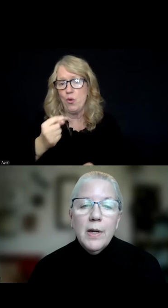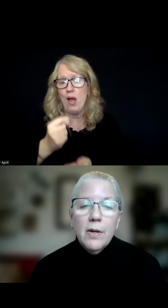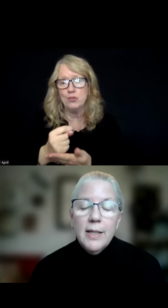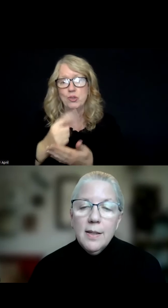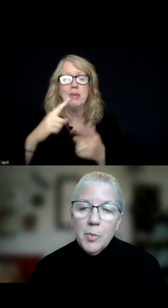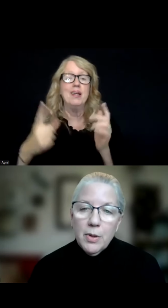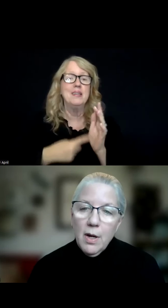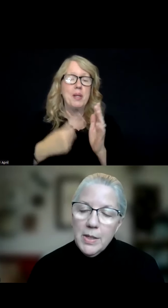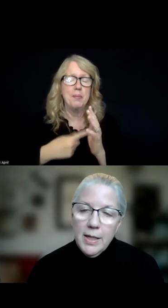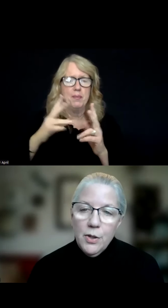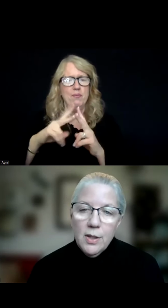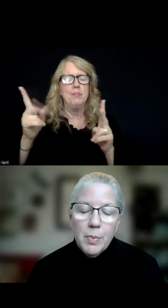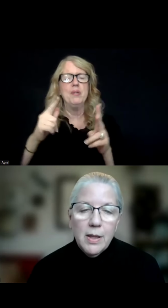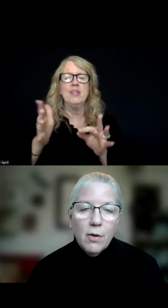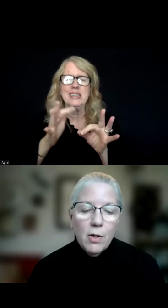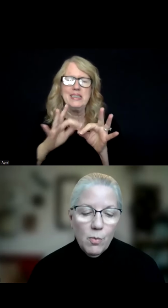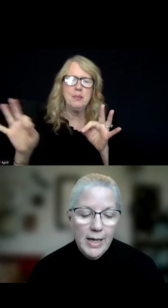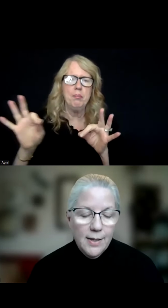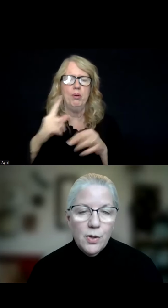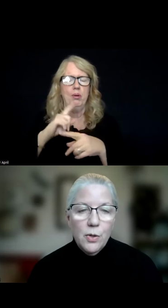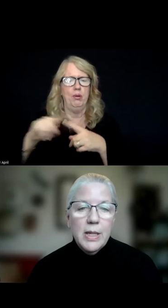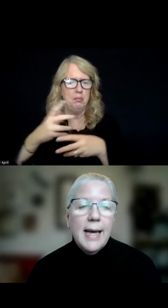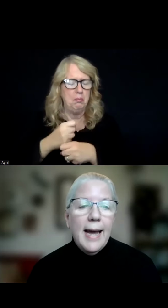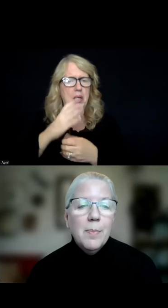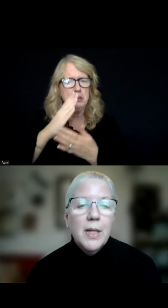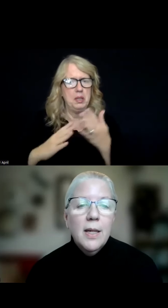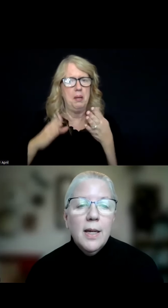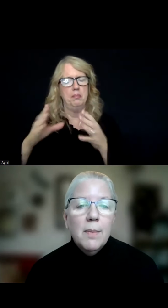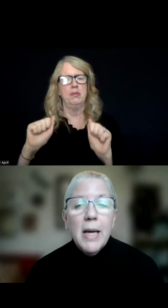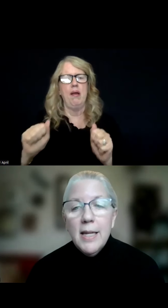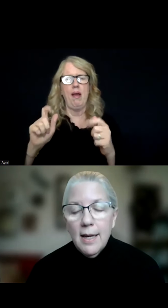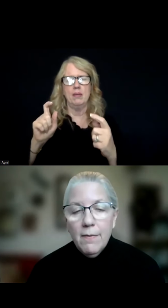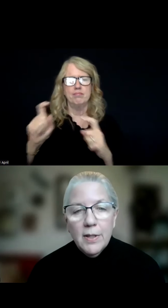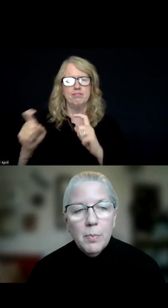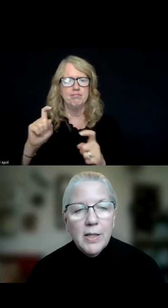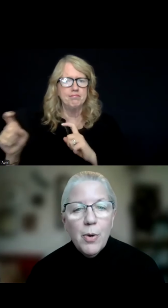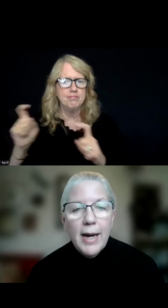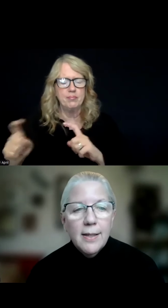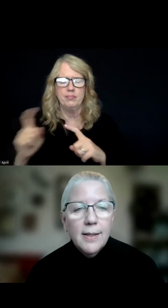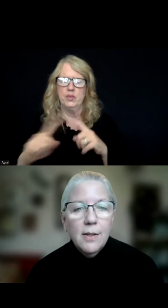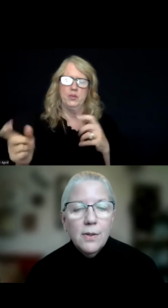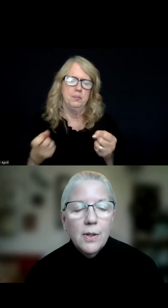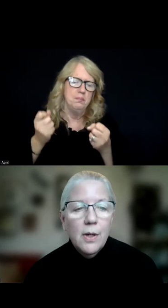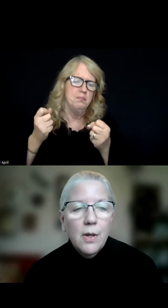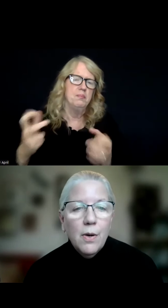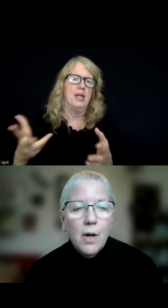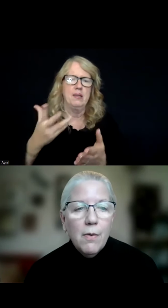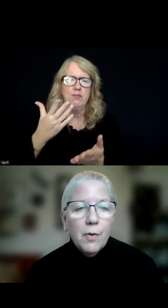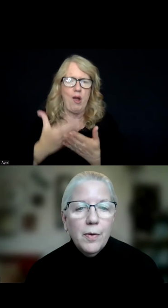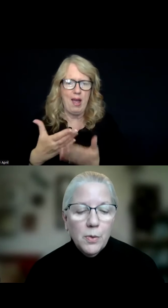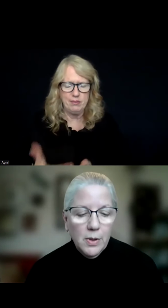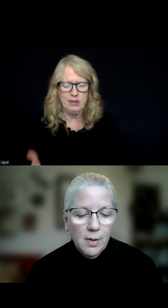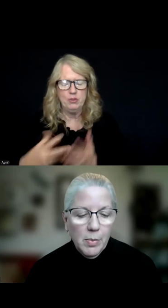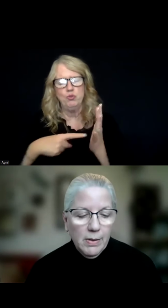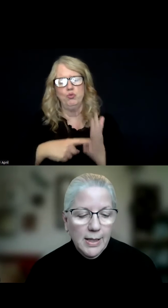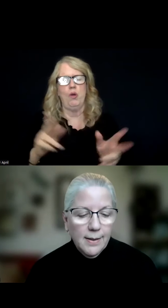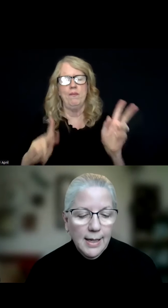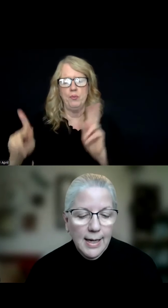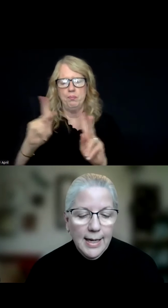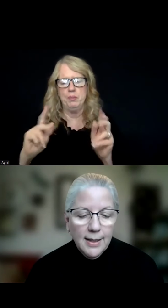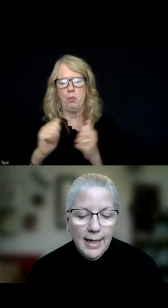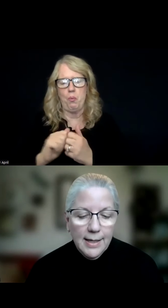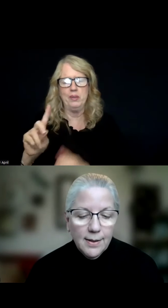some very simple accommodations, but there are ways to adapt many evidence-based practices for folks with